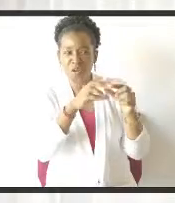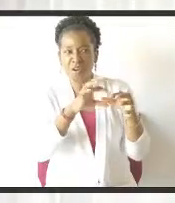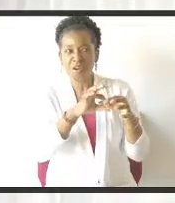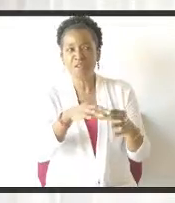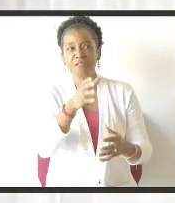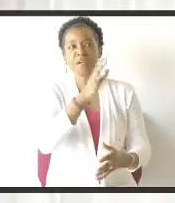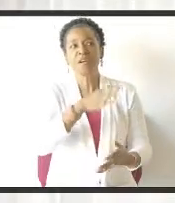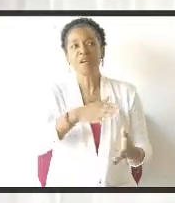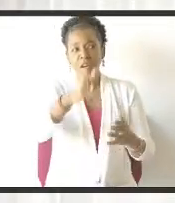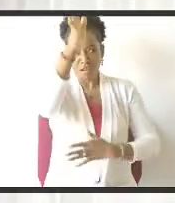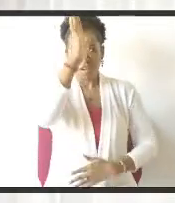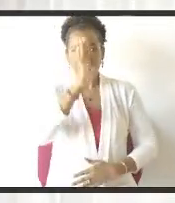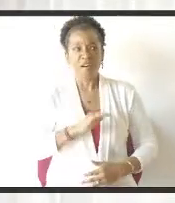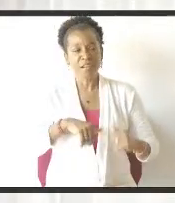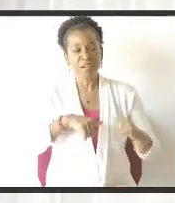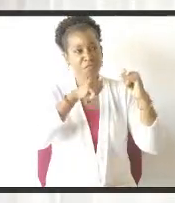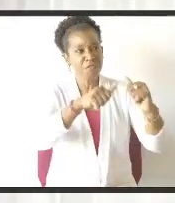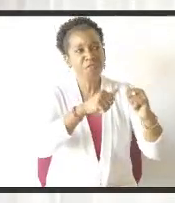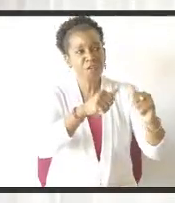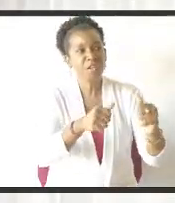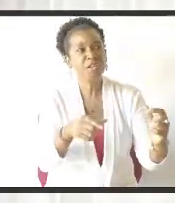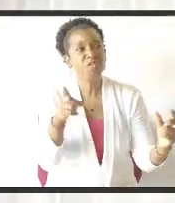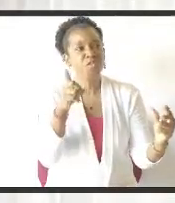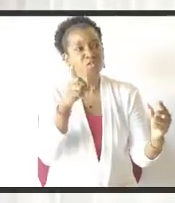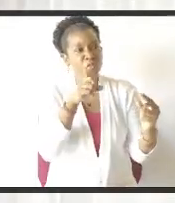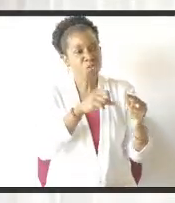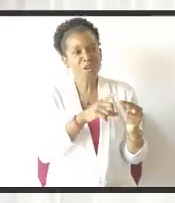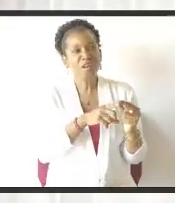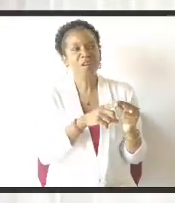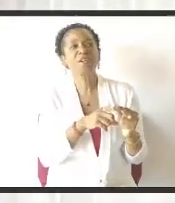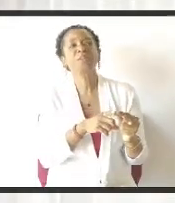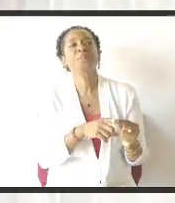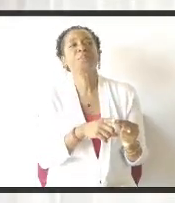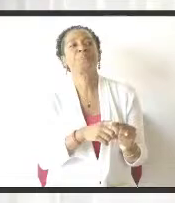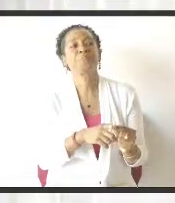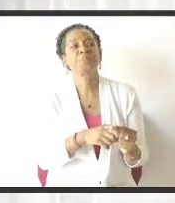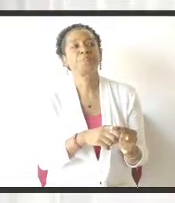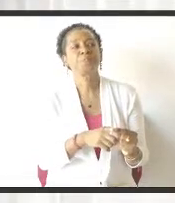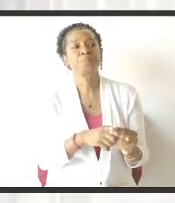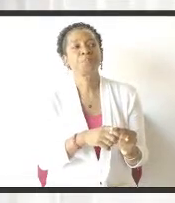is temperate in all things,